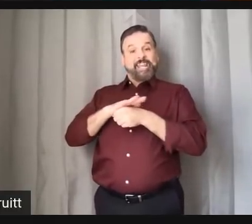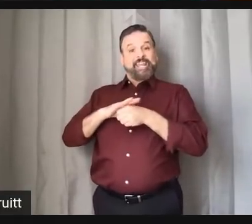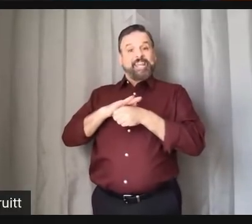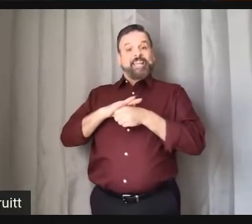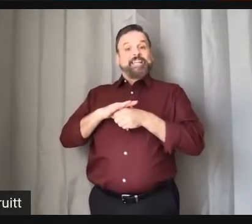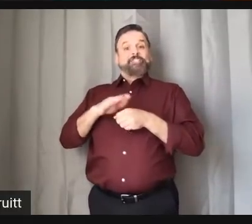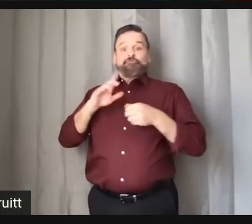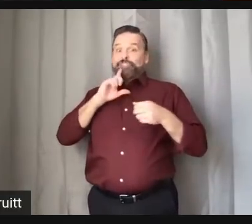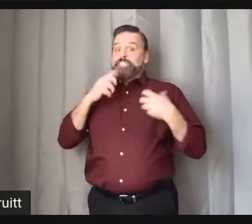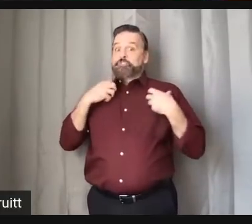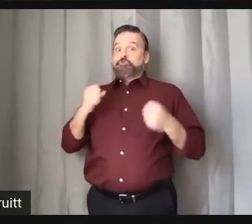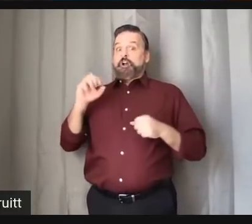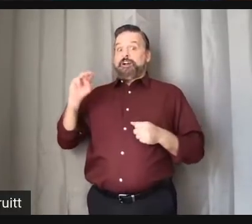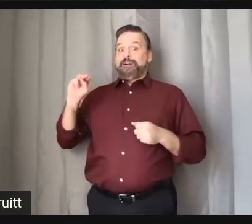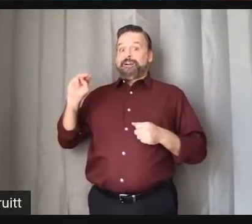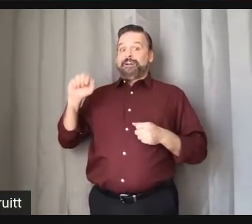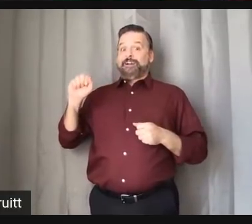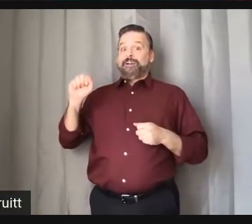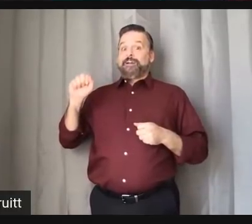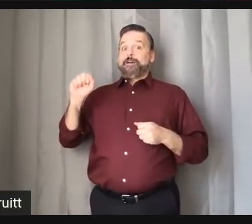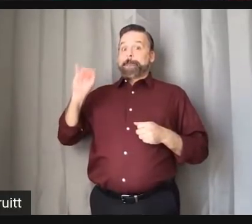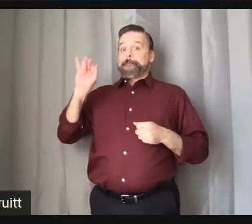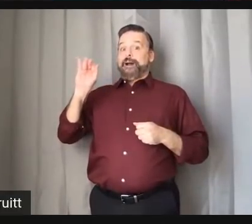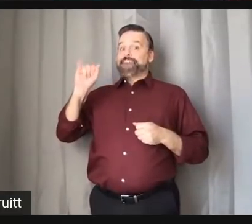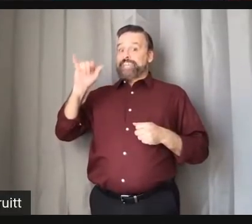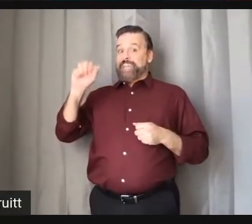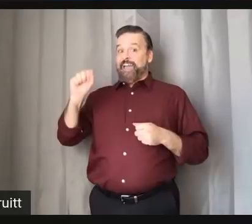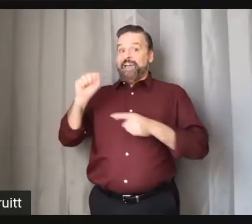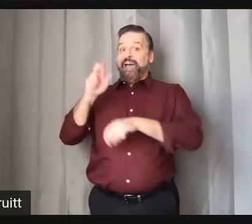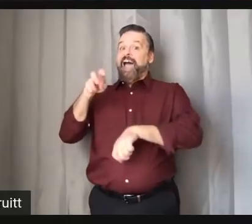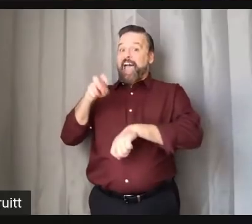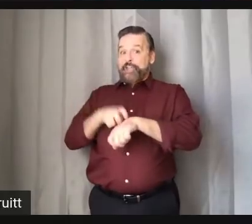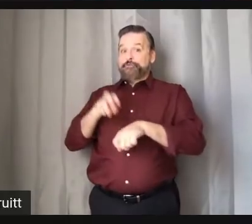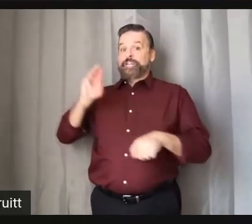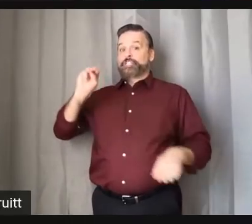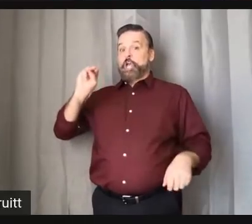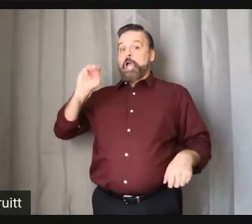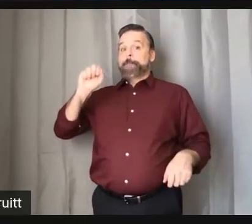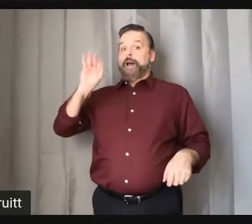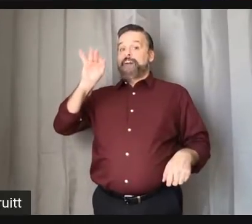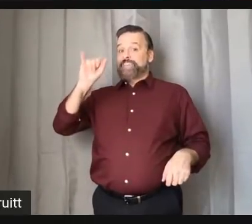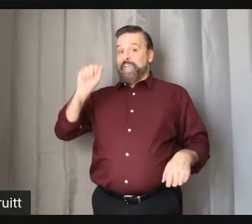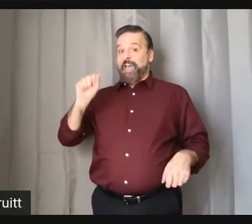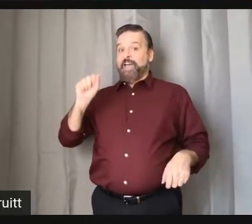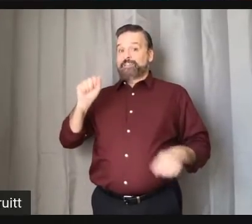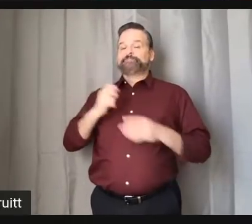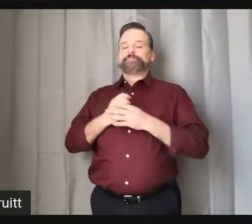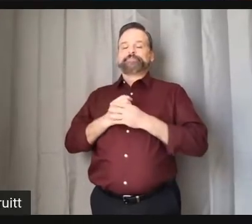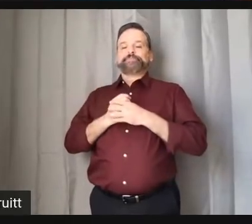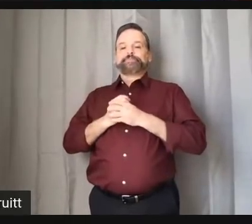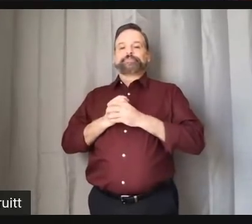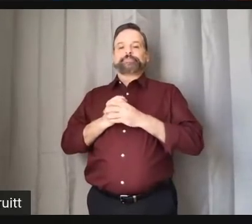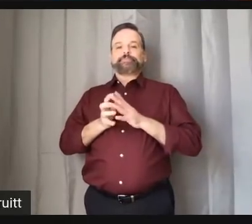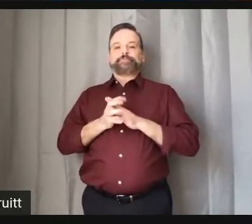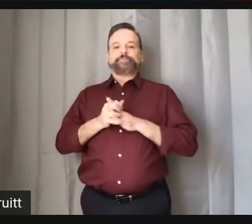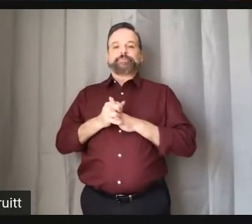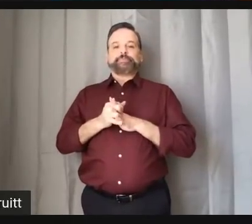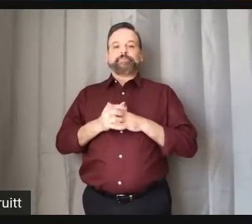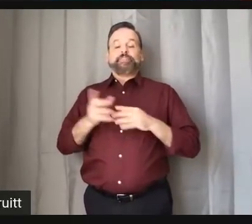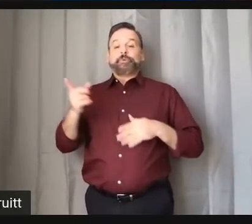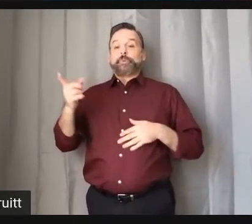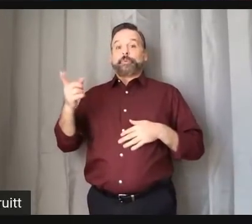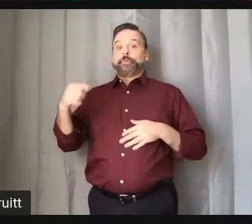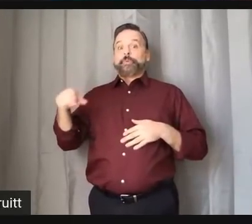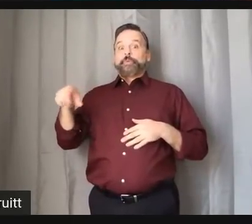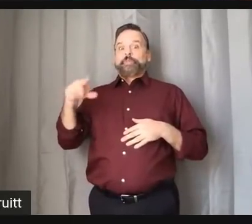mafia presence, Irish mafia specifically. So, you know, they didn't know what to